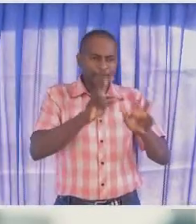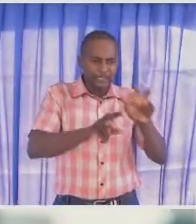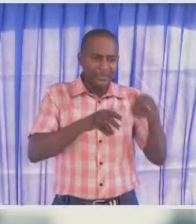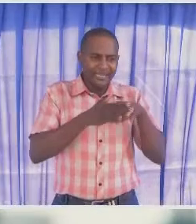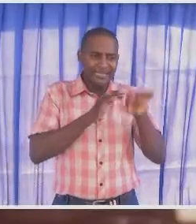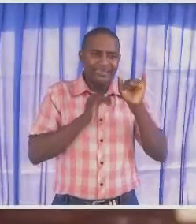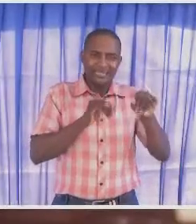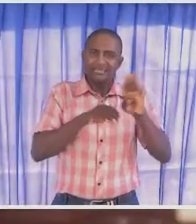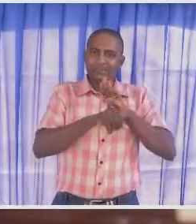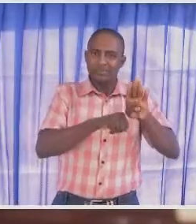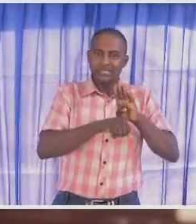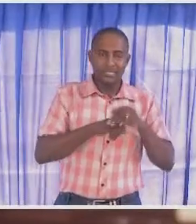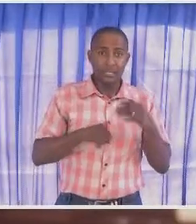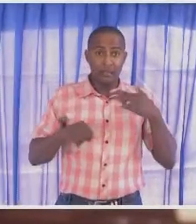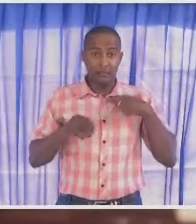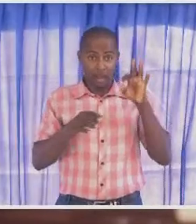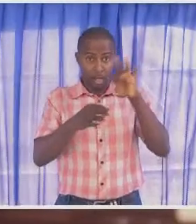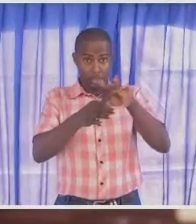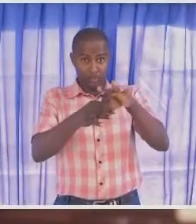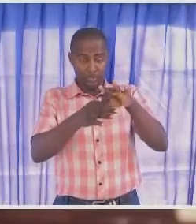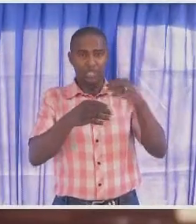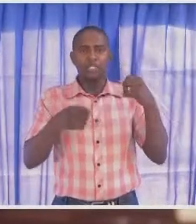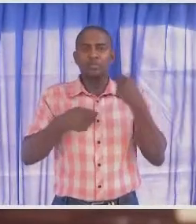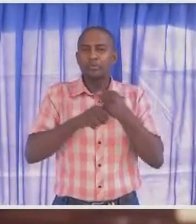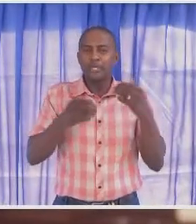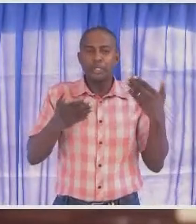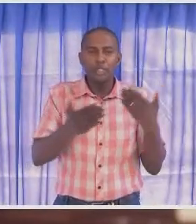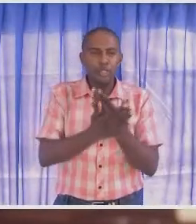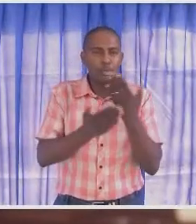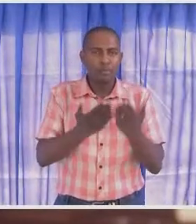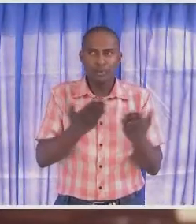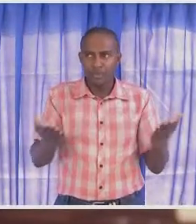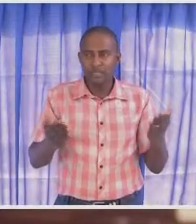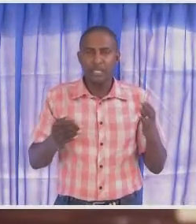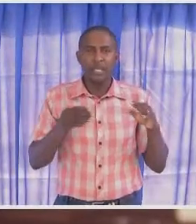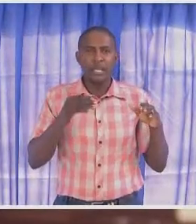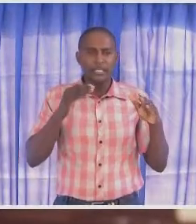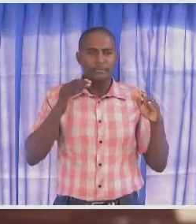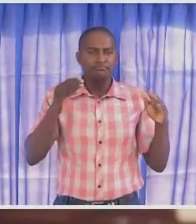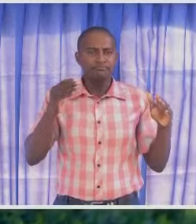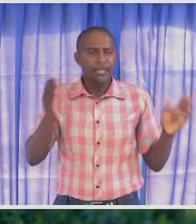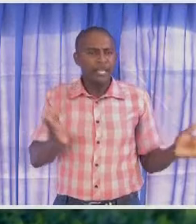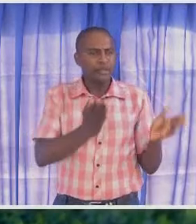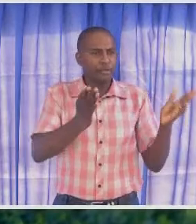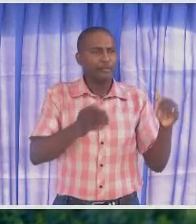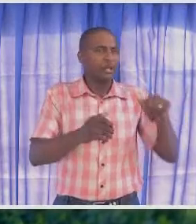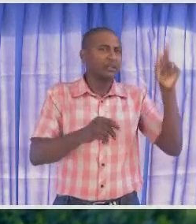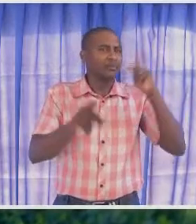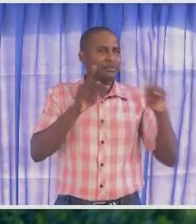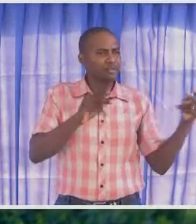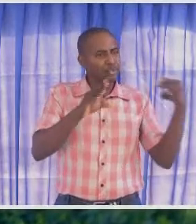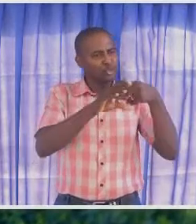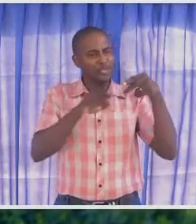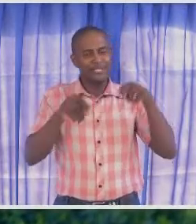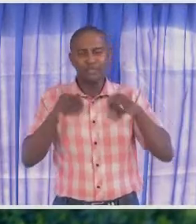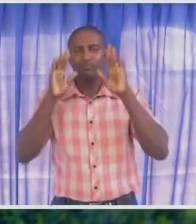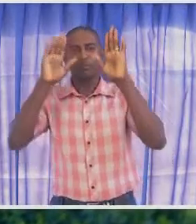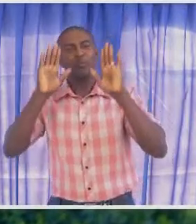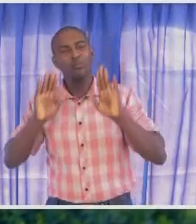industry. My contribution will be to create new products and encourage others to join this wonderful program.